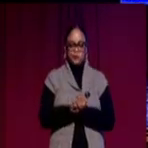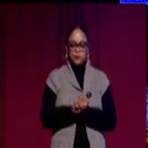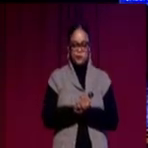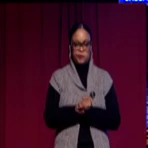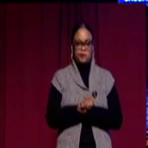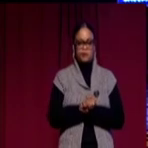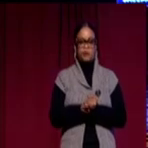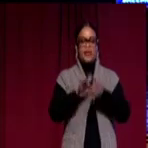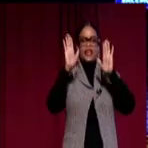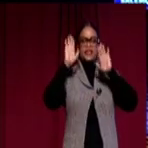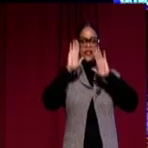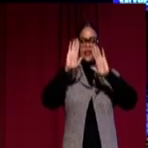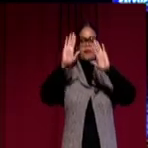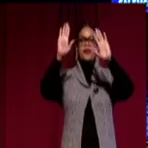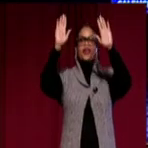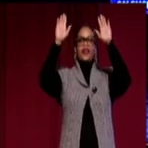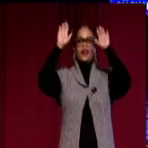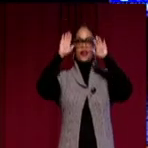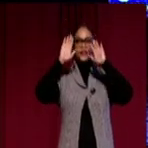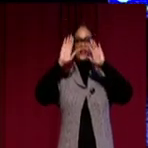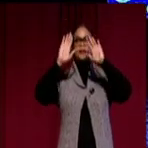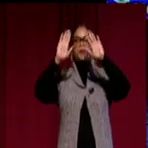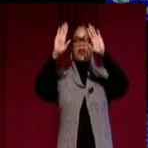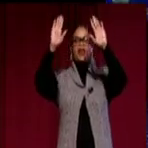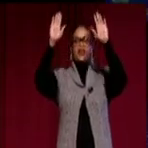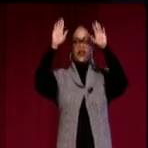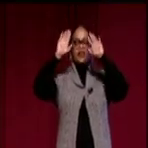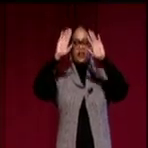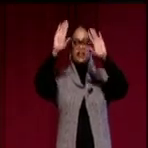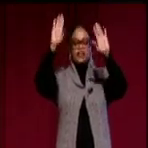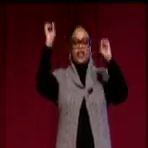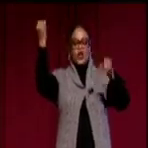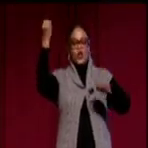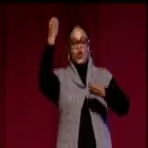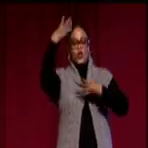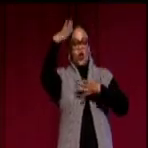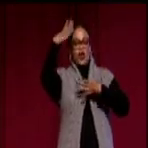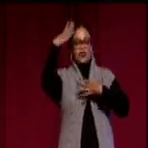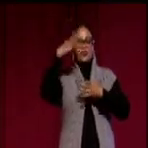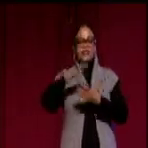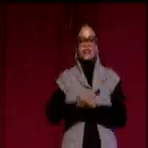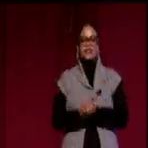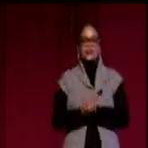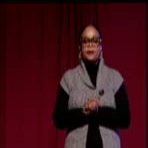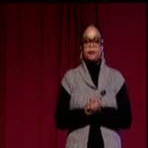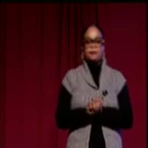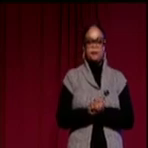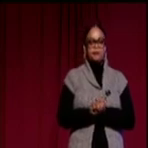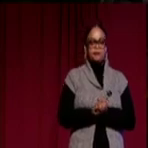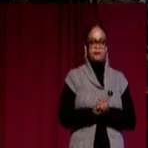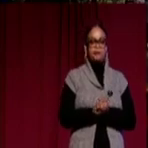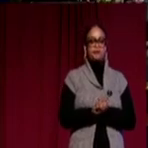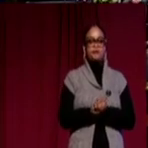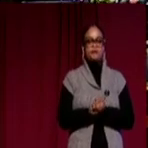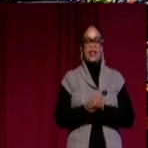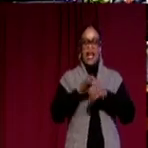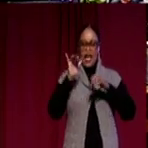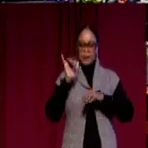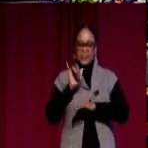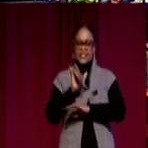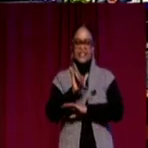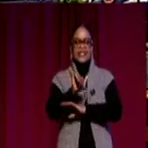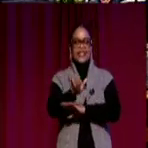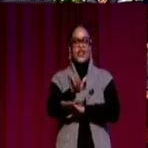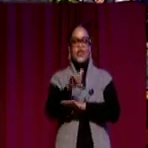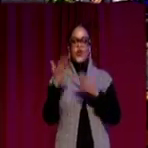Yeah. His amazing grace. Woo. I thank you, Jesus. I'm